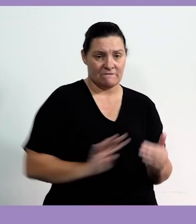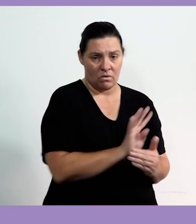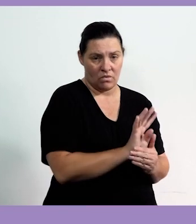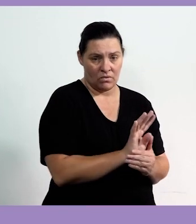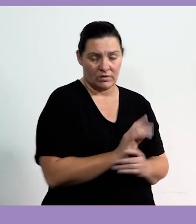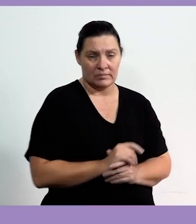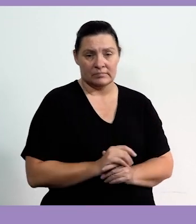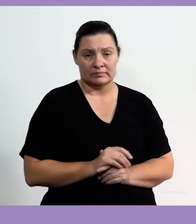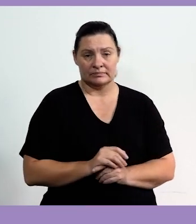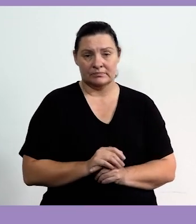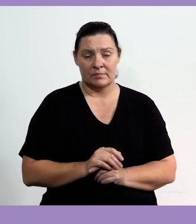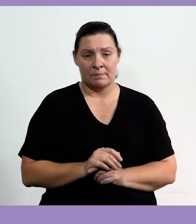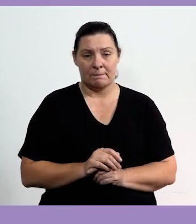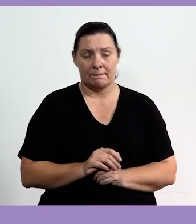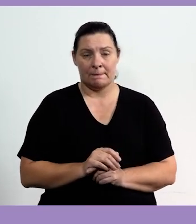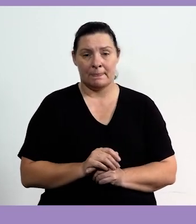shifting